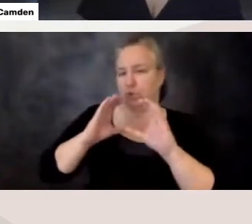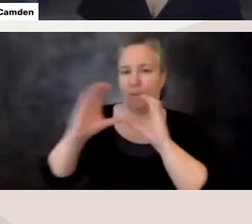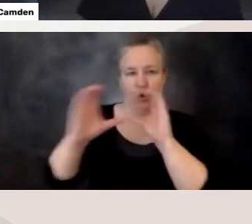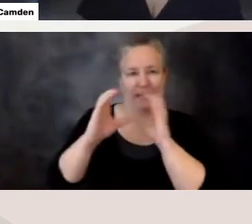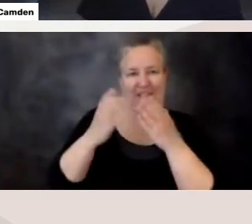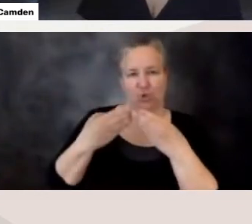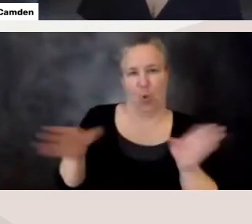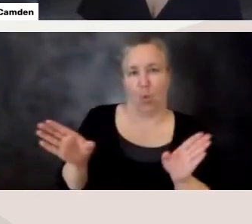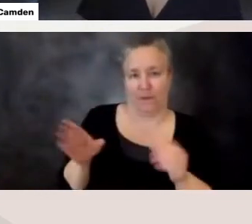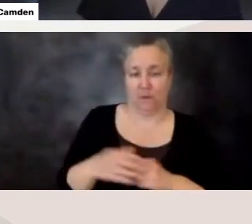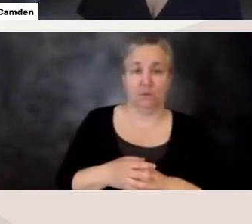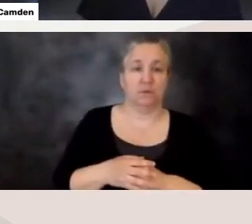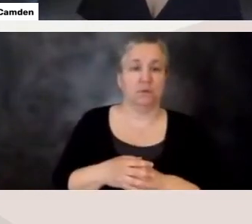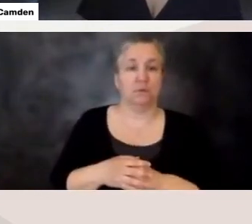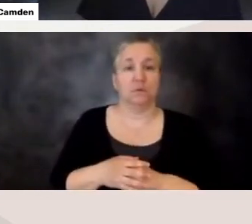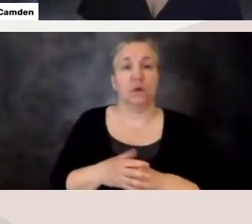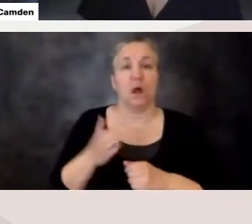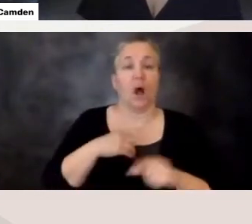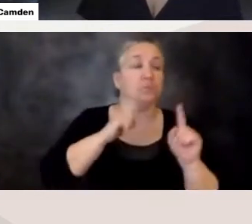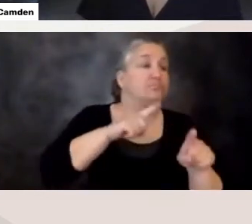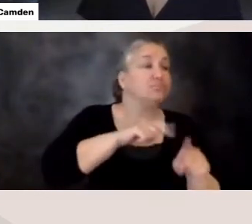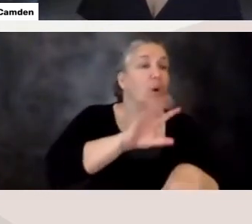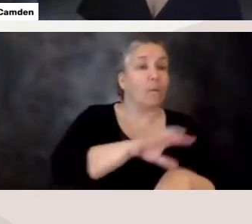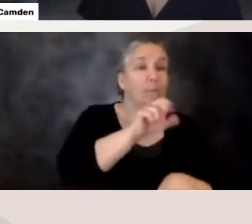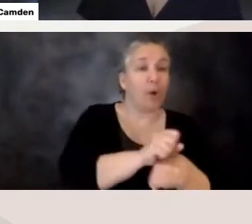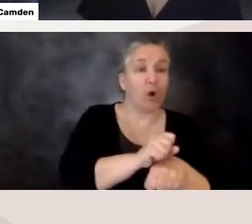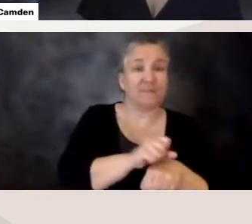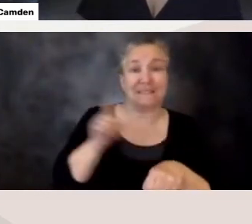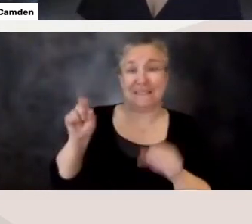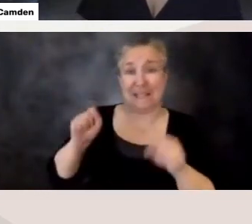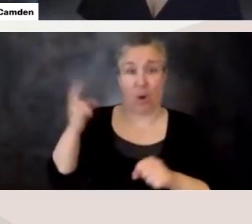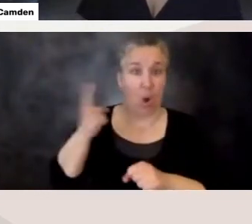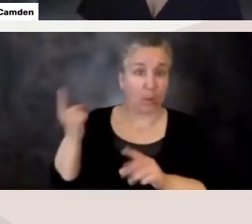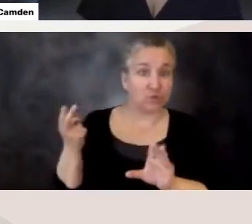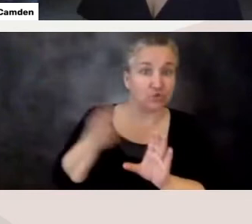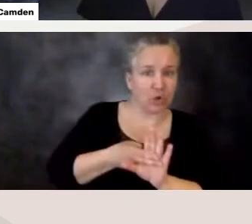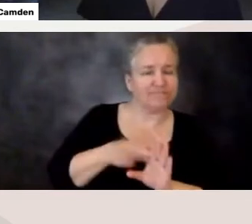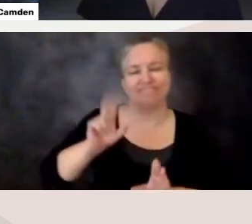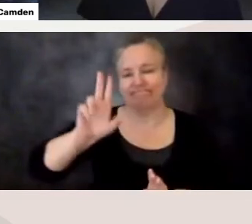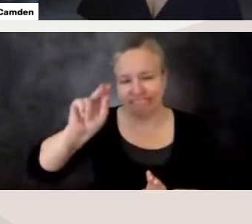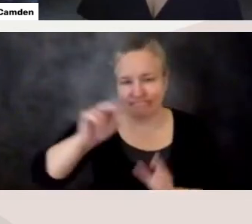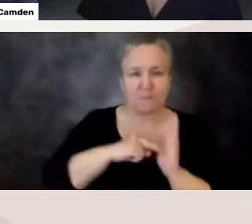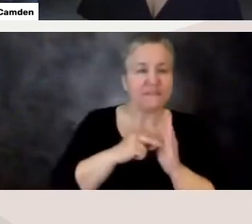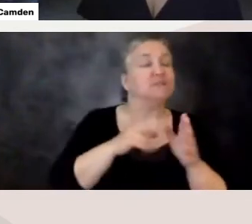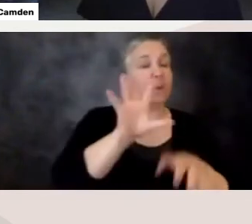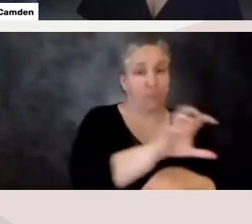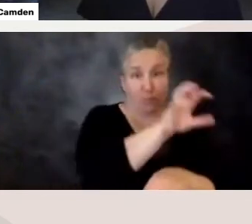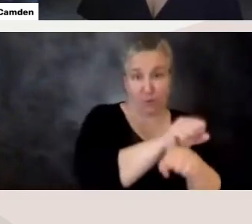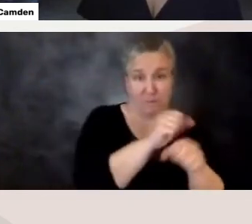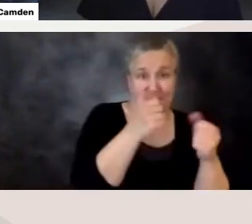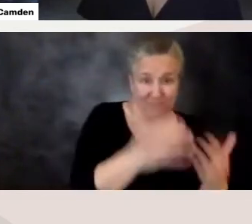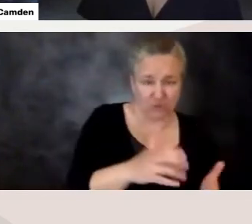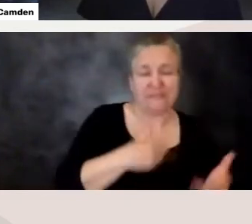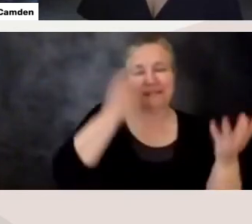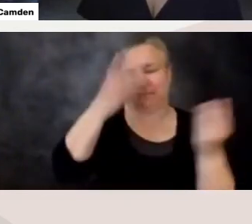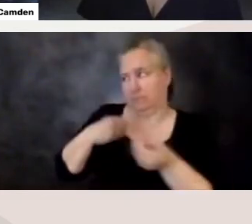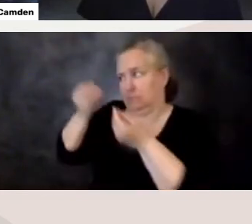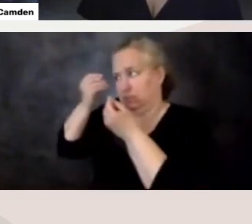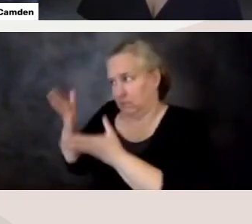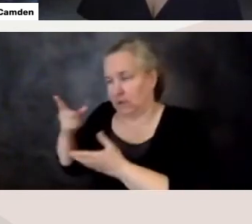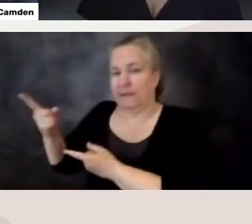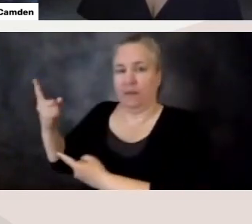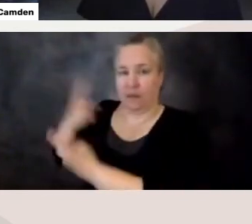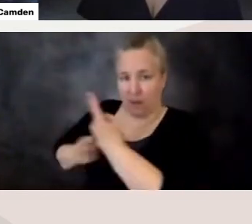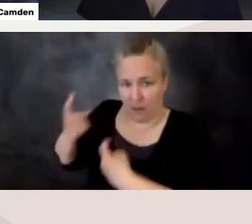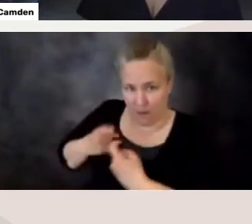he doesn't always get to go to appointments with me, so I have to just kind of come back and tell him all the information. So he'll ask questions,